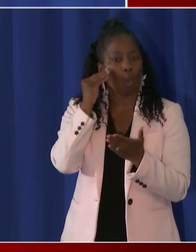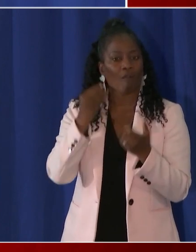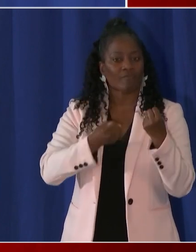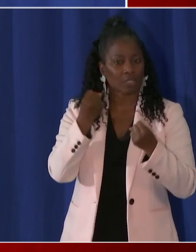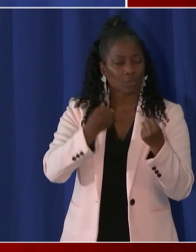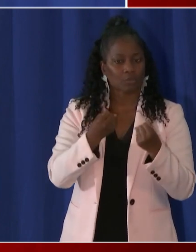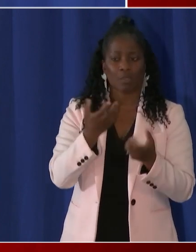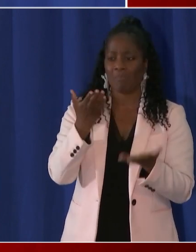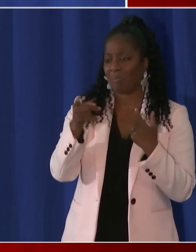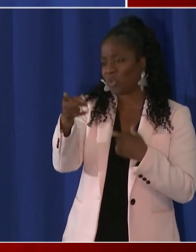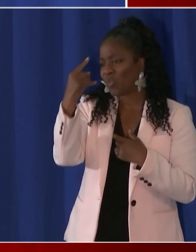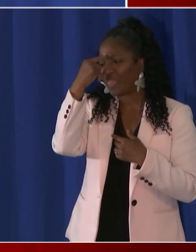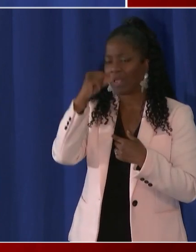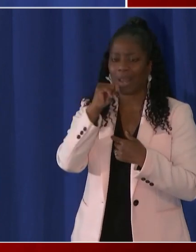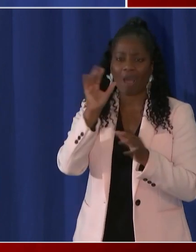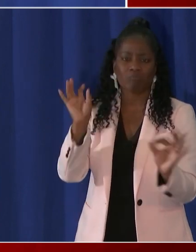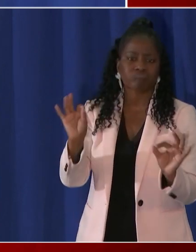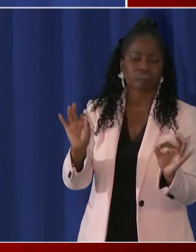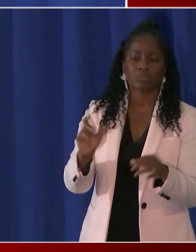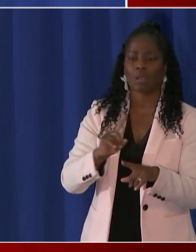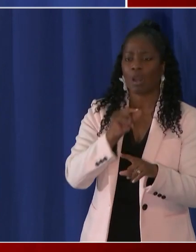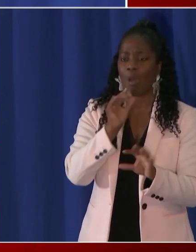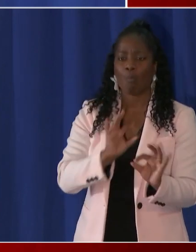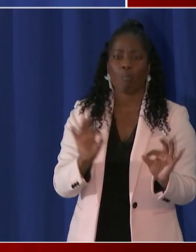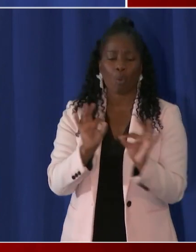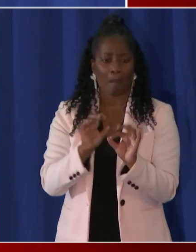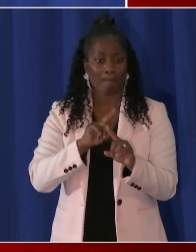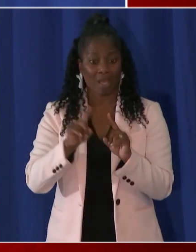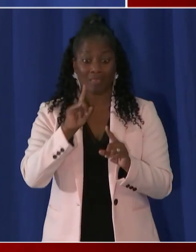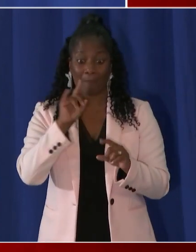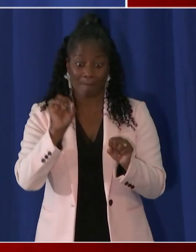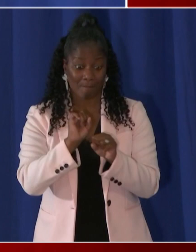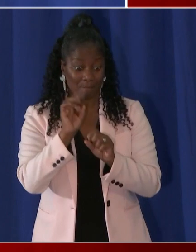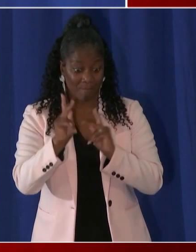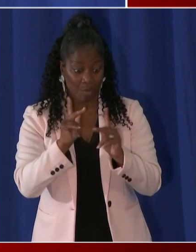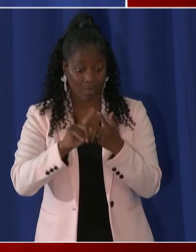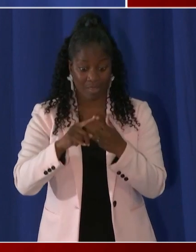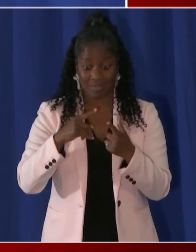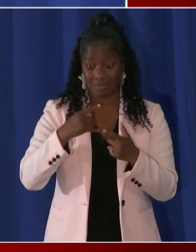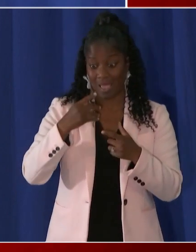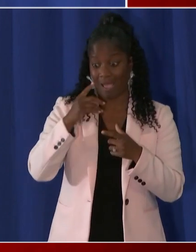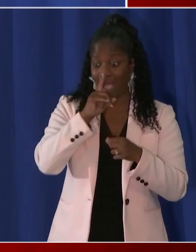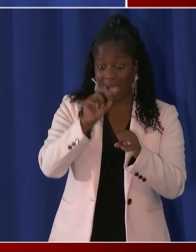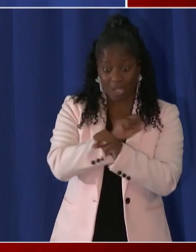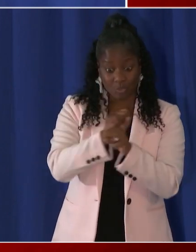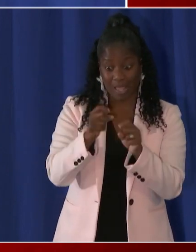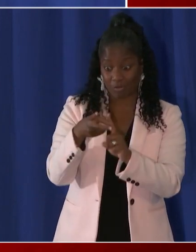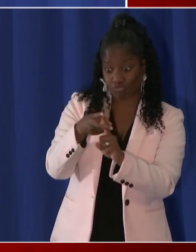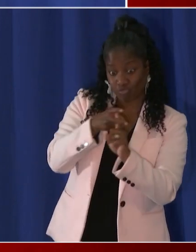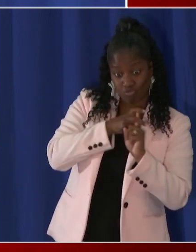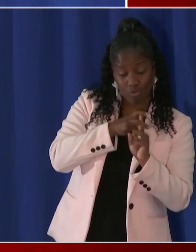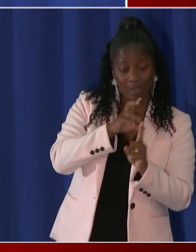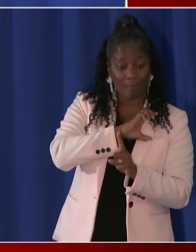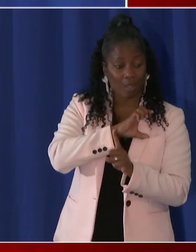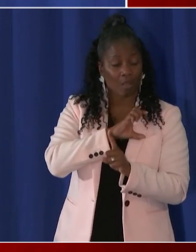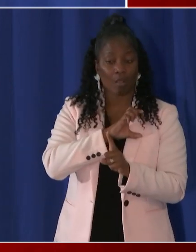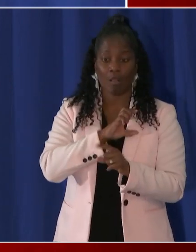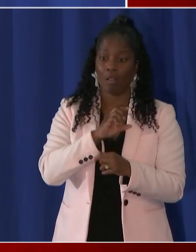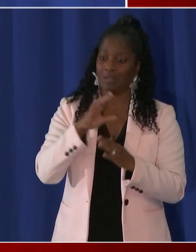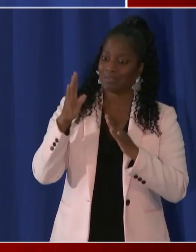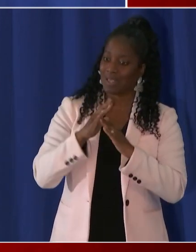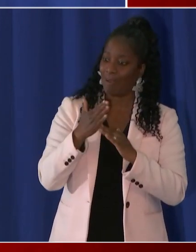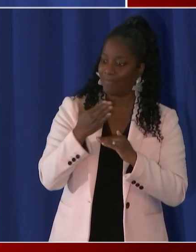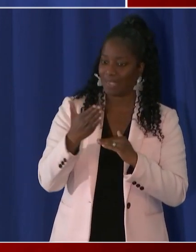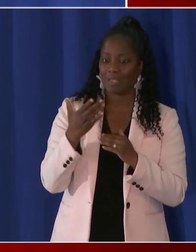not important, but the people who actually are out there recruiting police officers, one of the top things that an officer